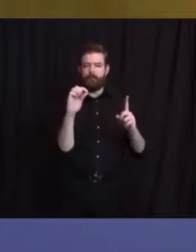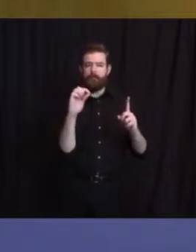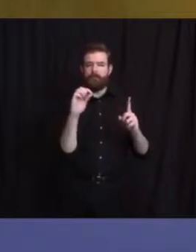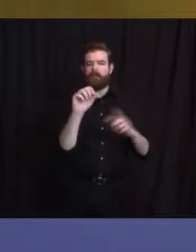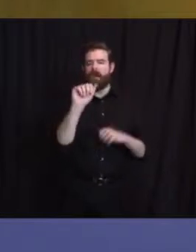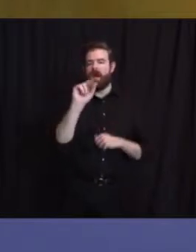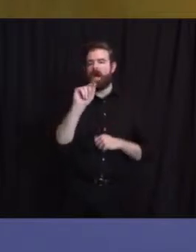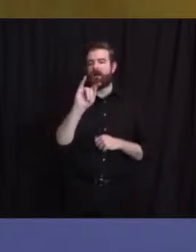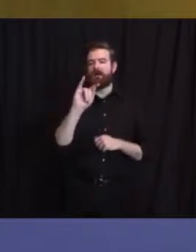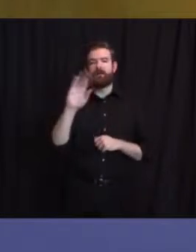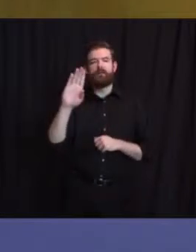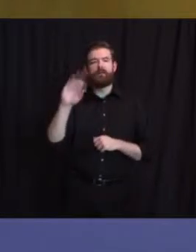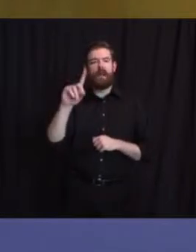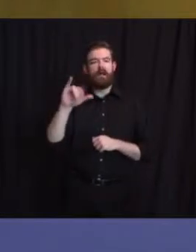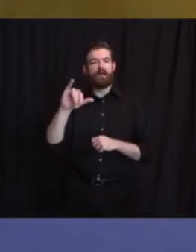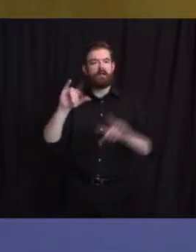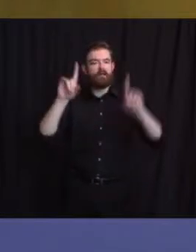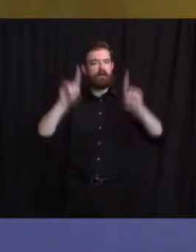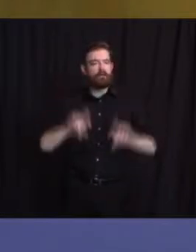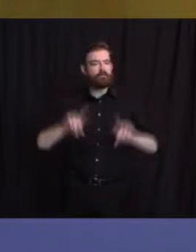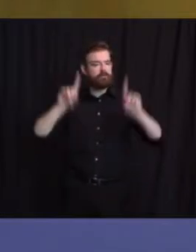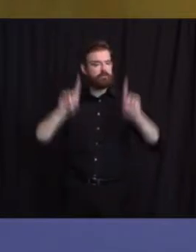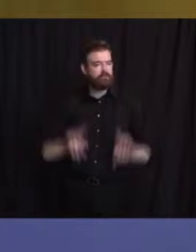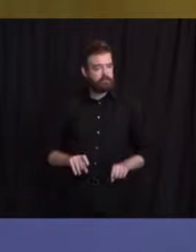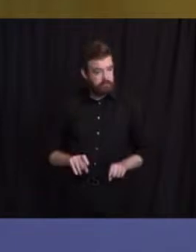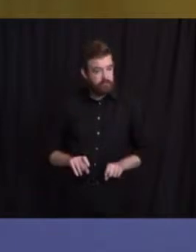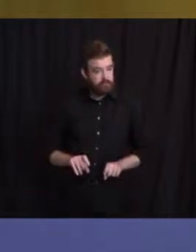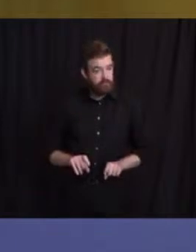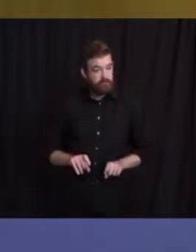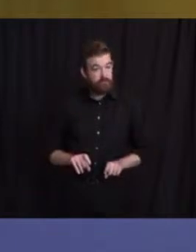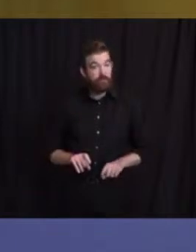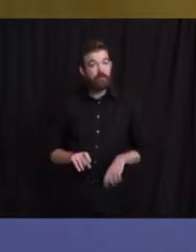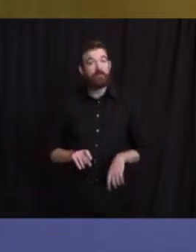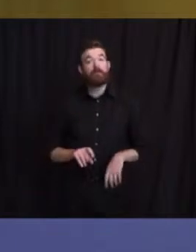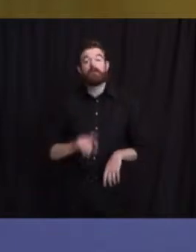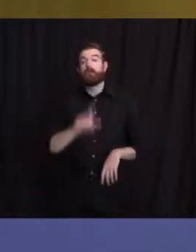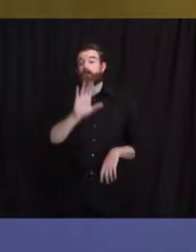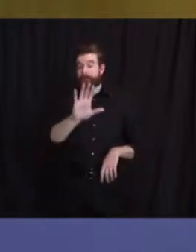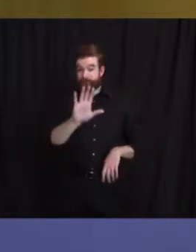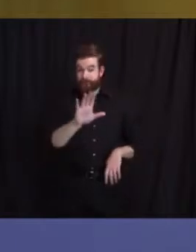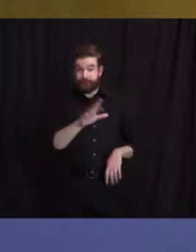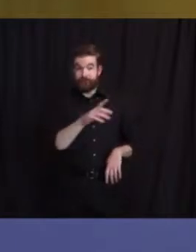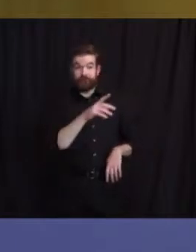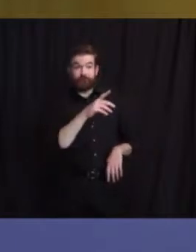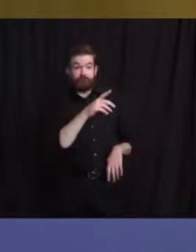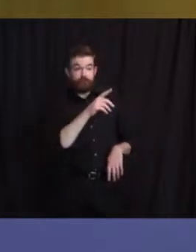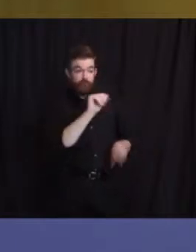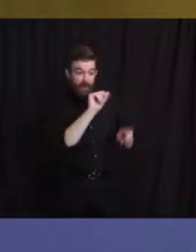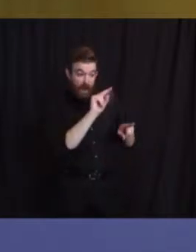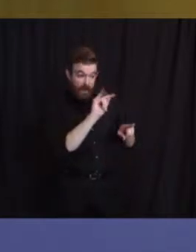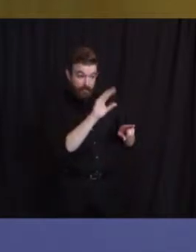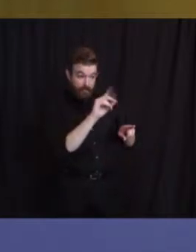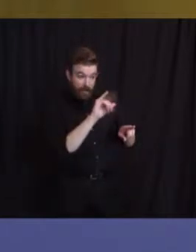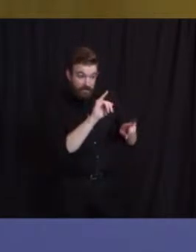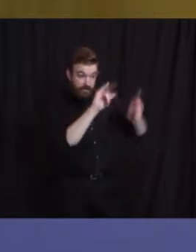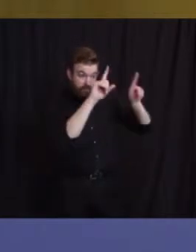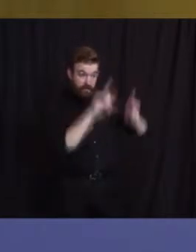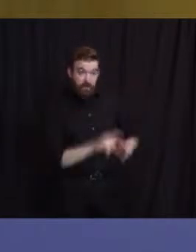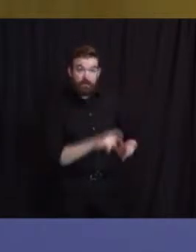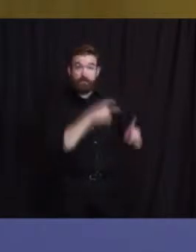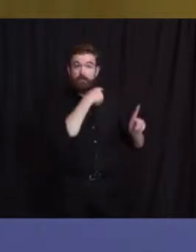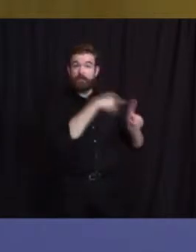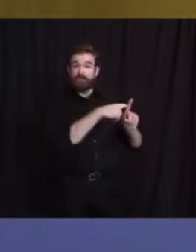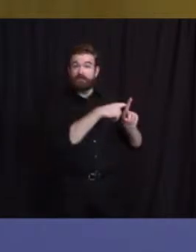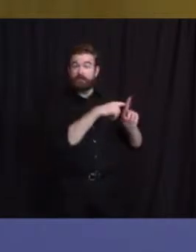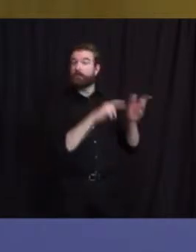on an antibody test should not be viewed as definitive evidence of immunity or even